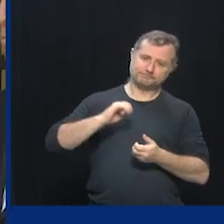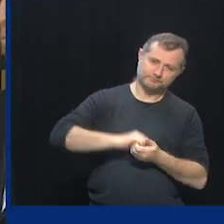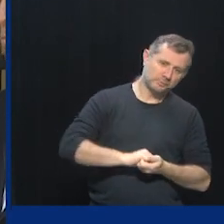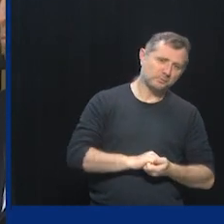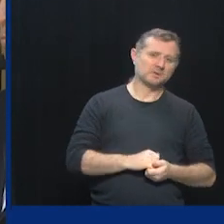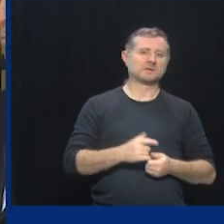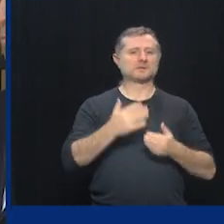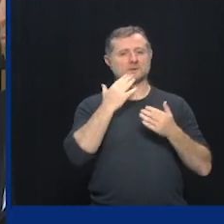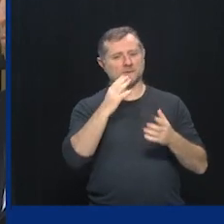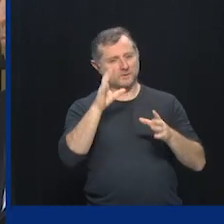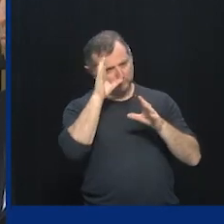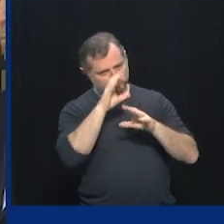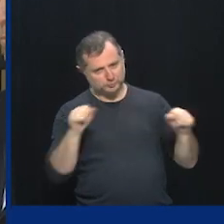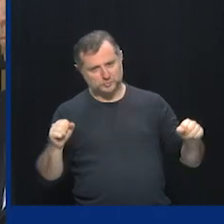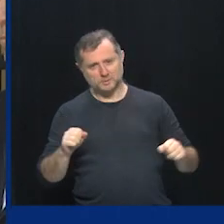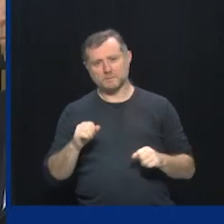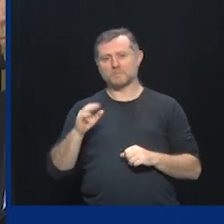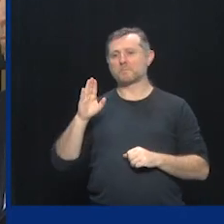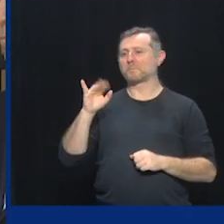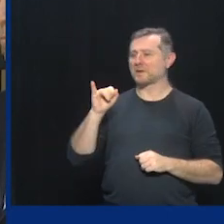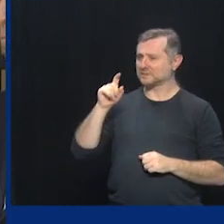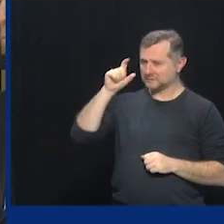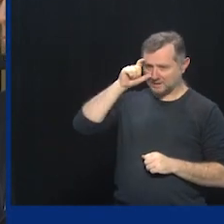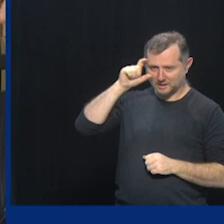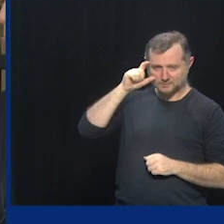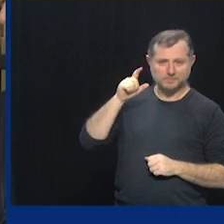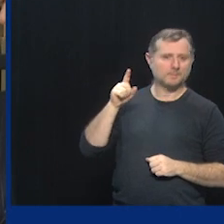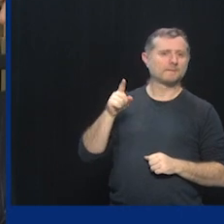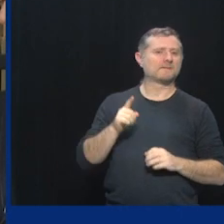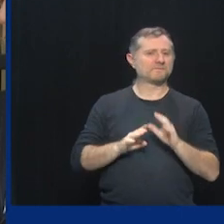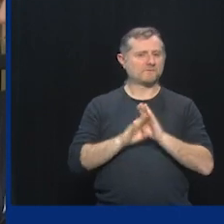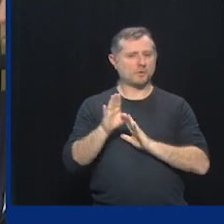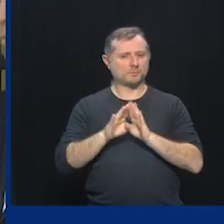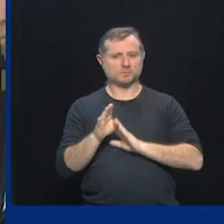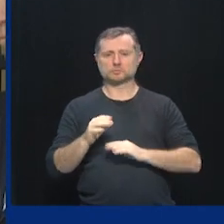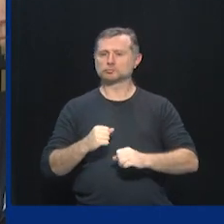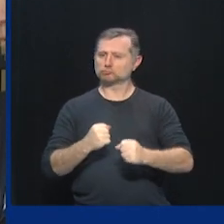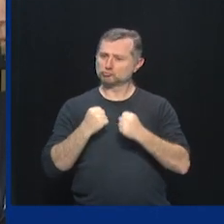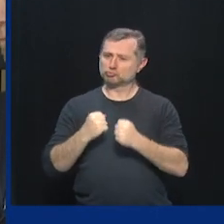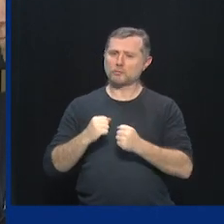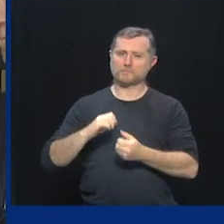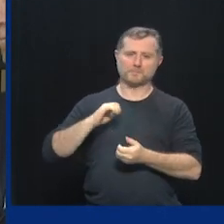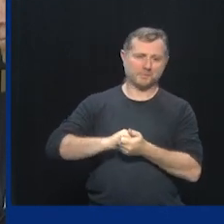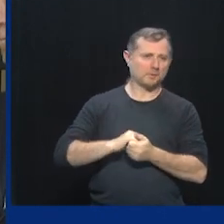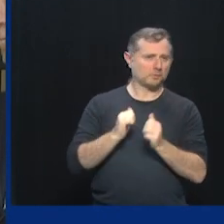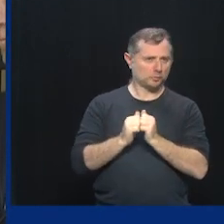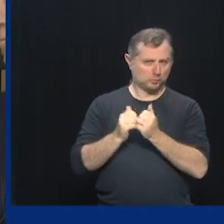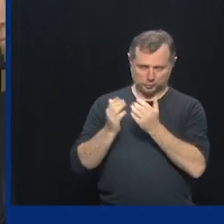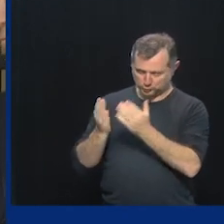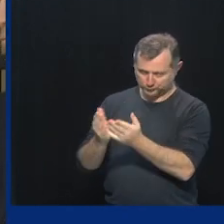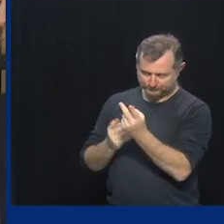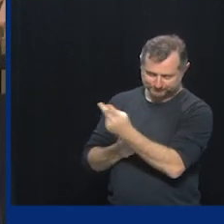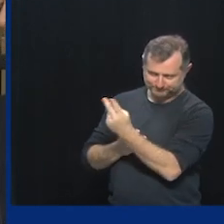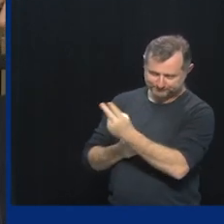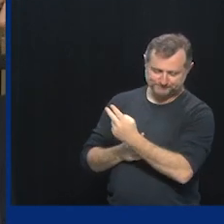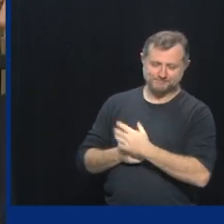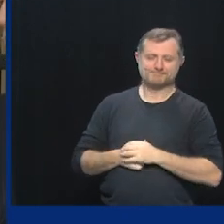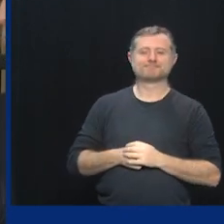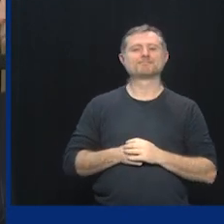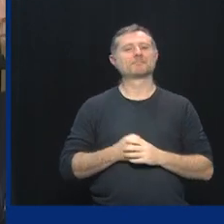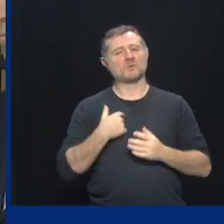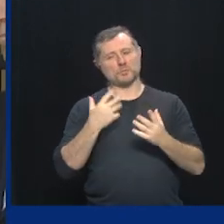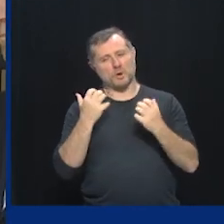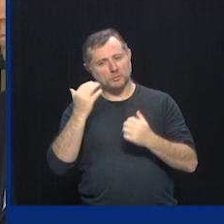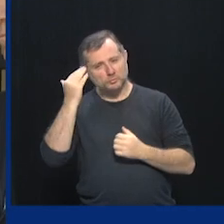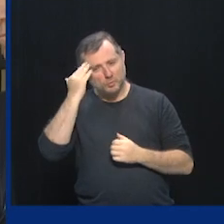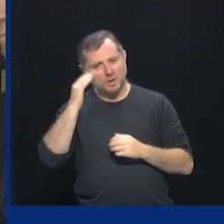Biden for forging this partnership with you, wanting to hear how he can help us, how he can help you, and